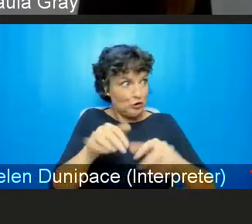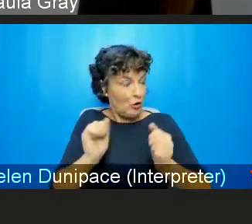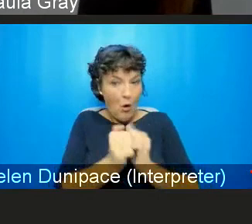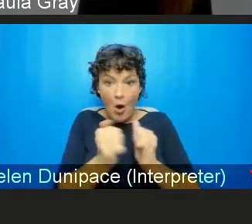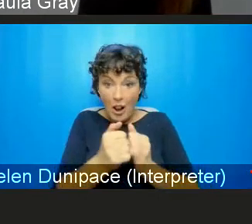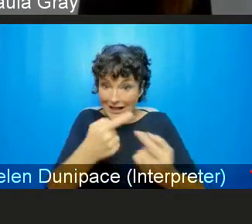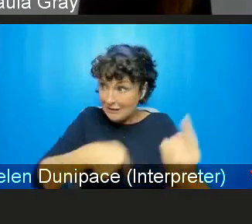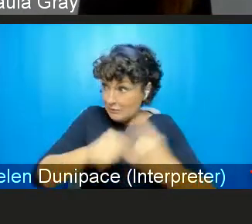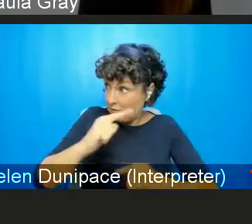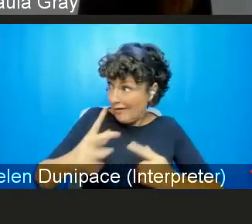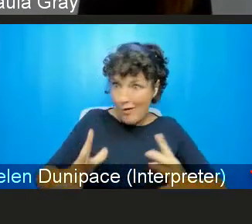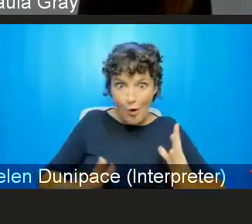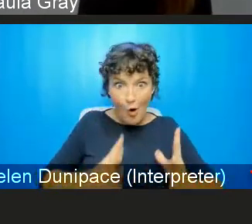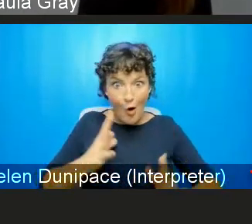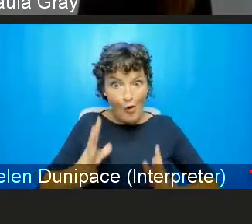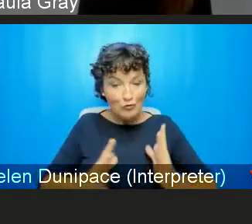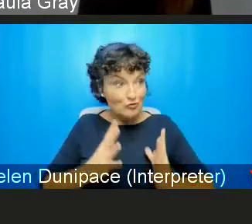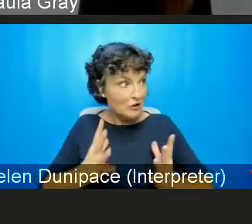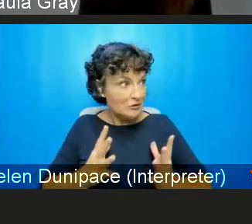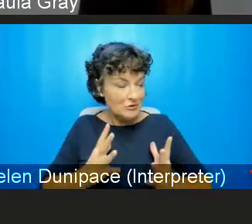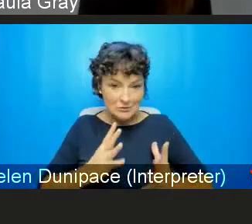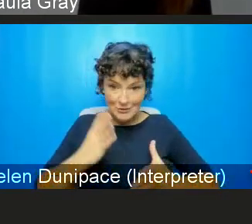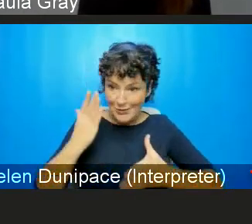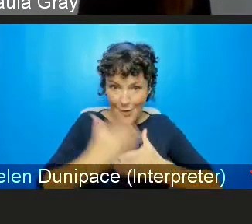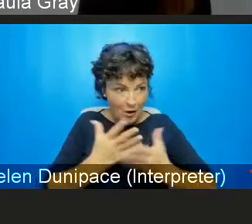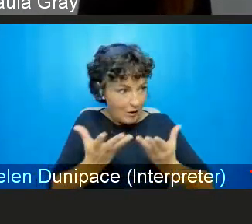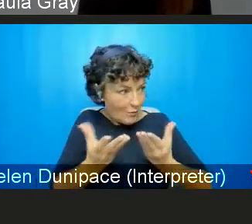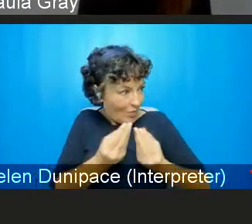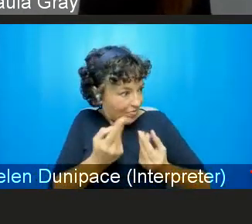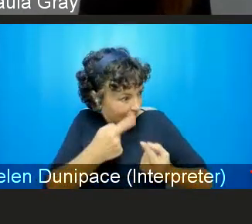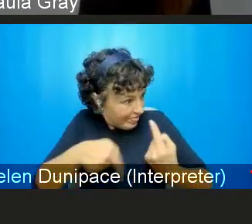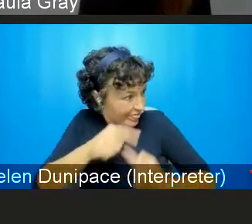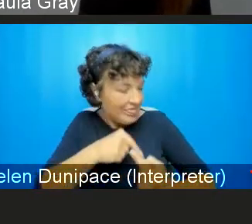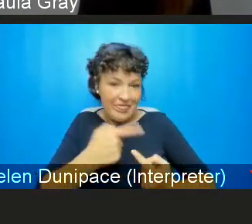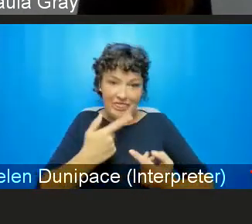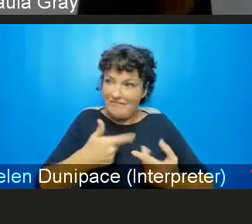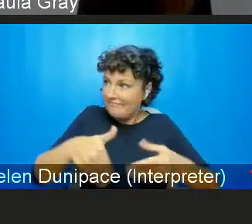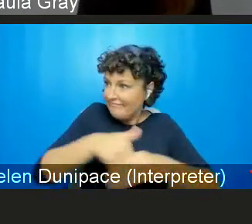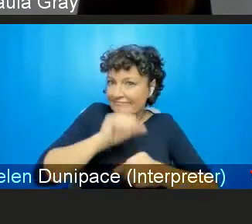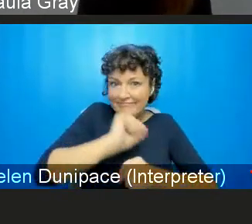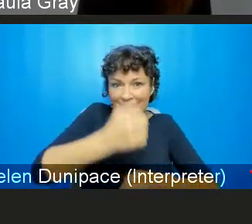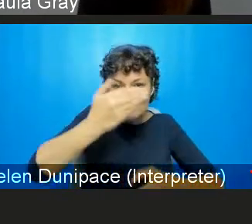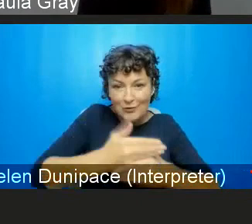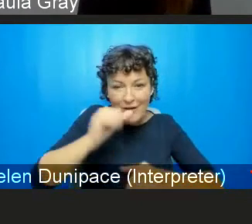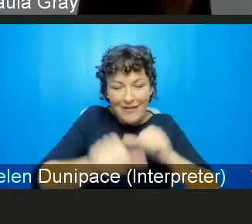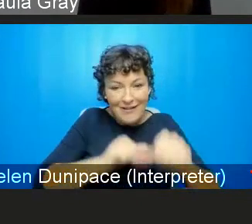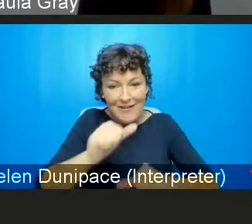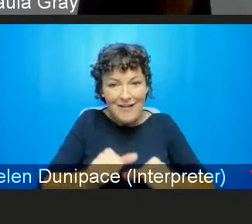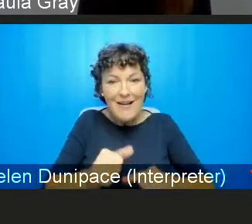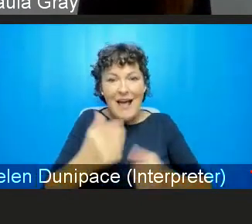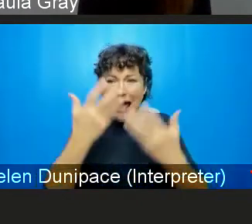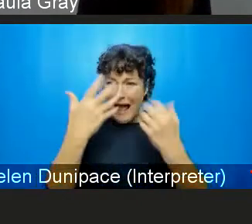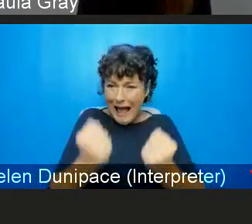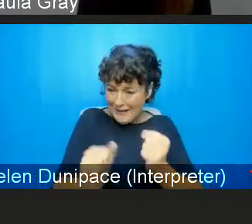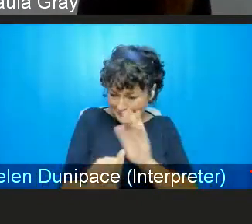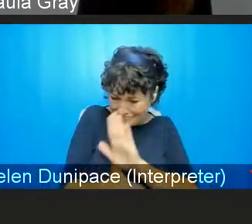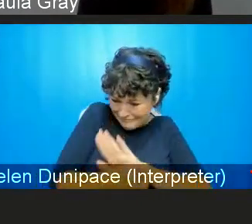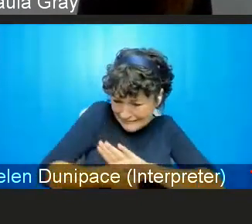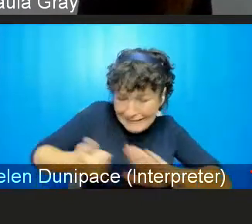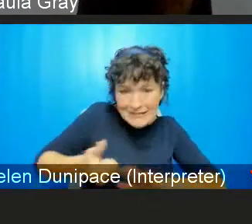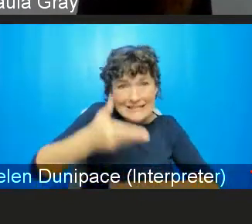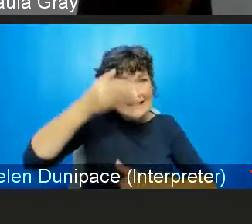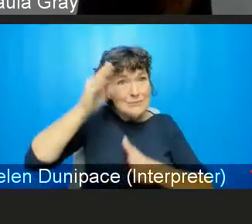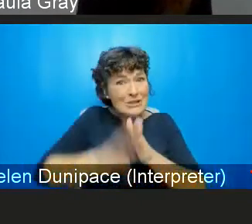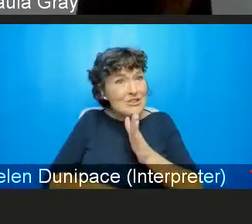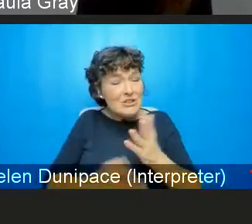who are already working with you, who are already in your industry, who have a depth of skills and experience,